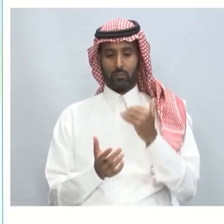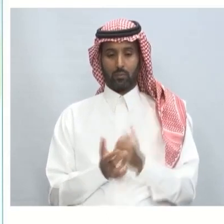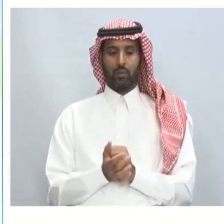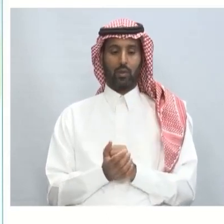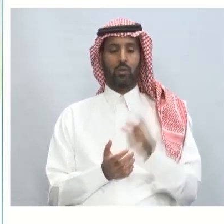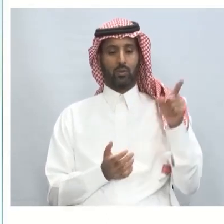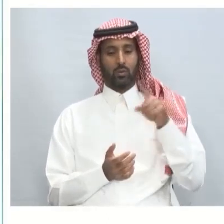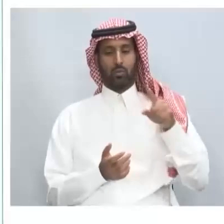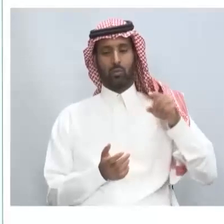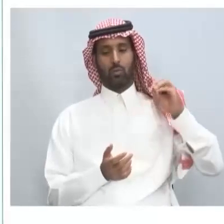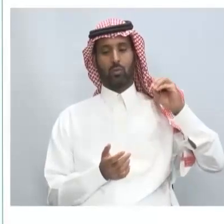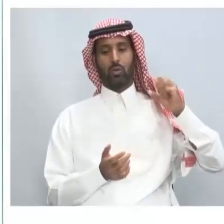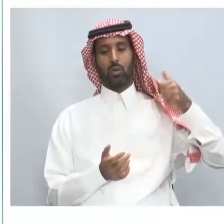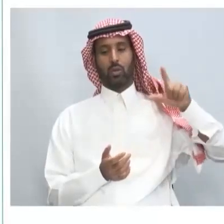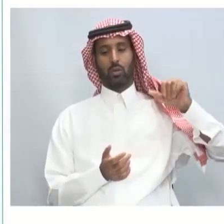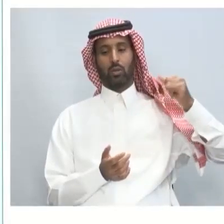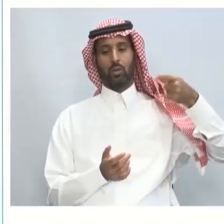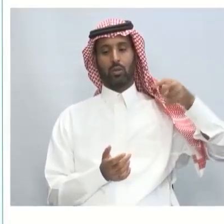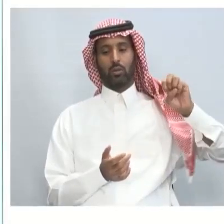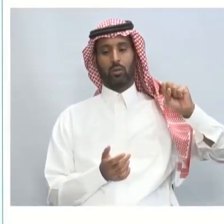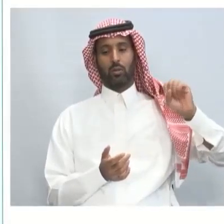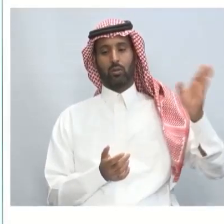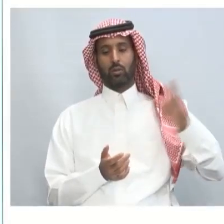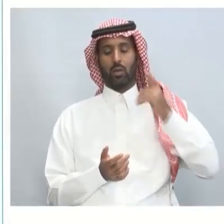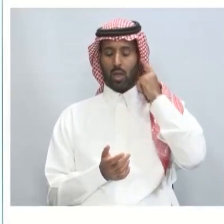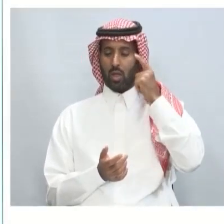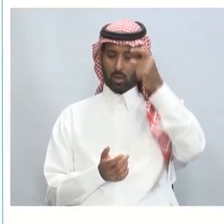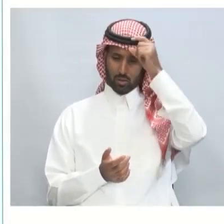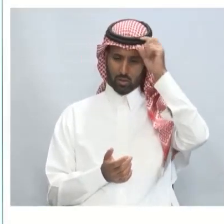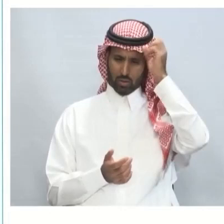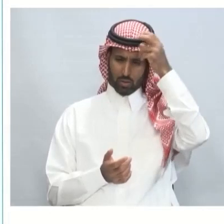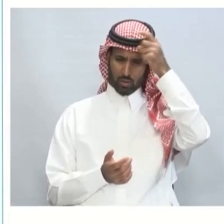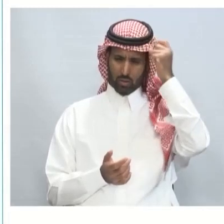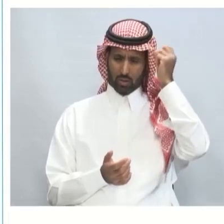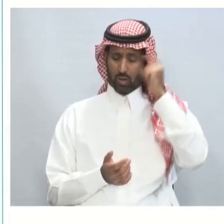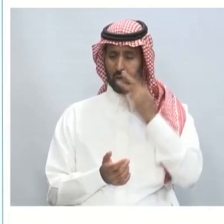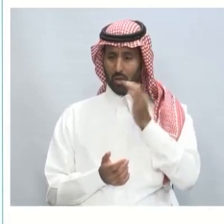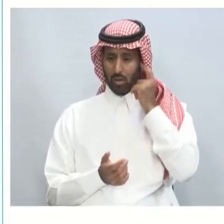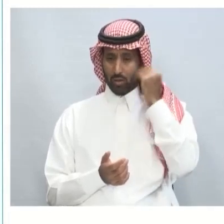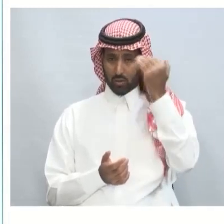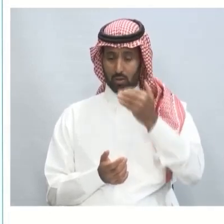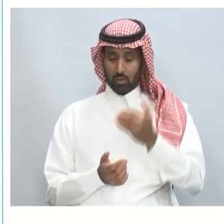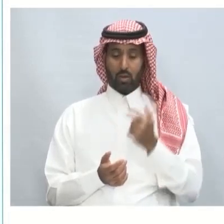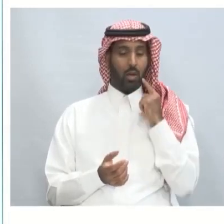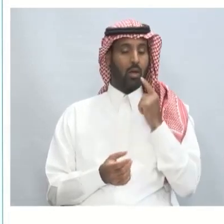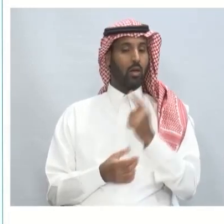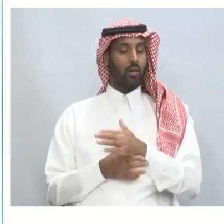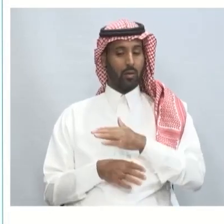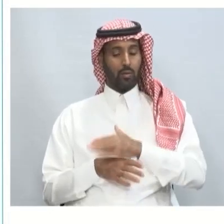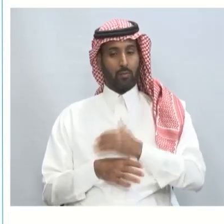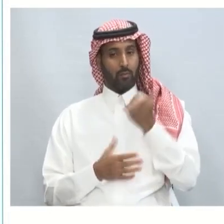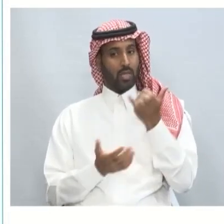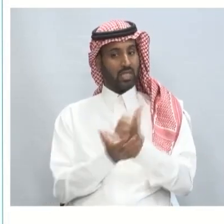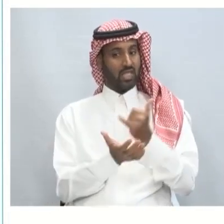a zoologist. Next one here is a nurse. Of course, this is an easy one. He's responsible for